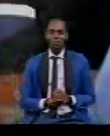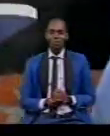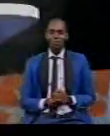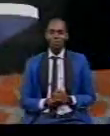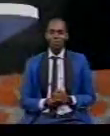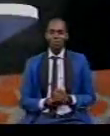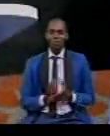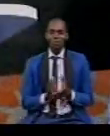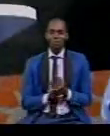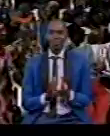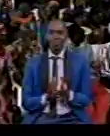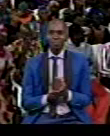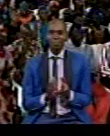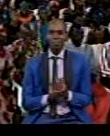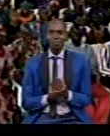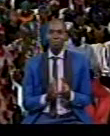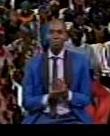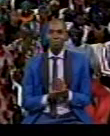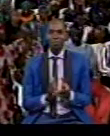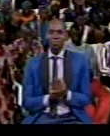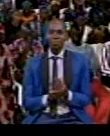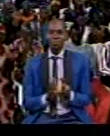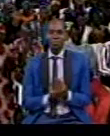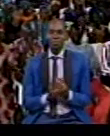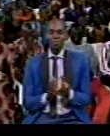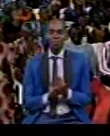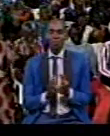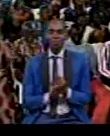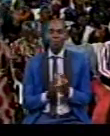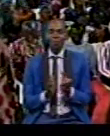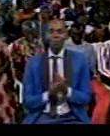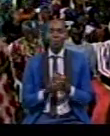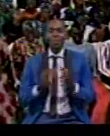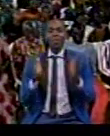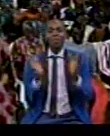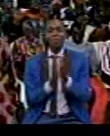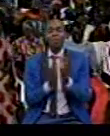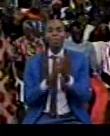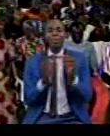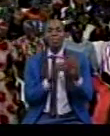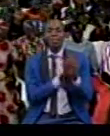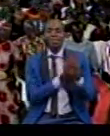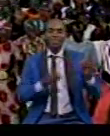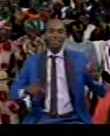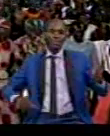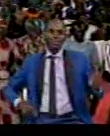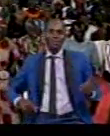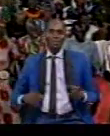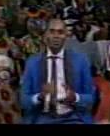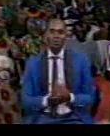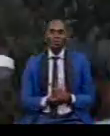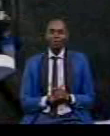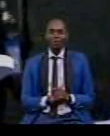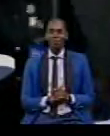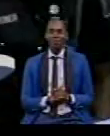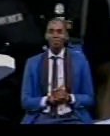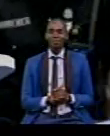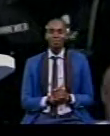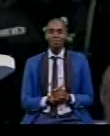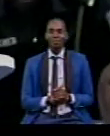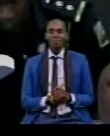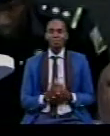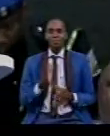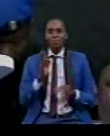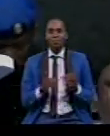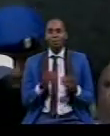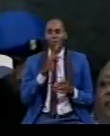slave. You see, there are people, praise, when they go astray, the Lord, they surrender themselves to if the pollutions